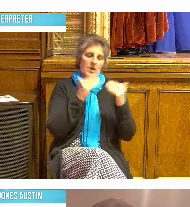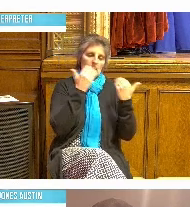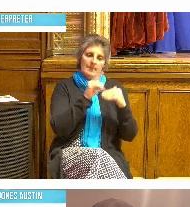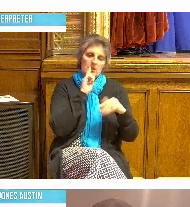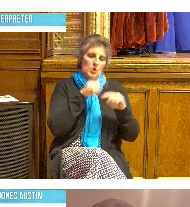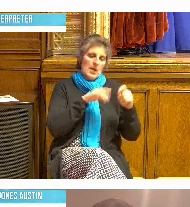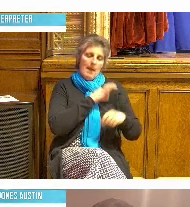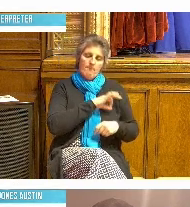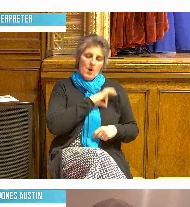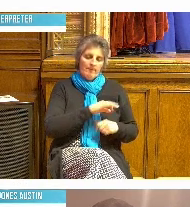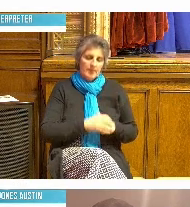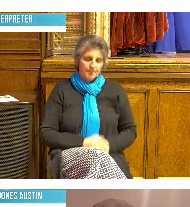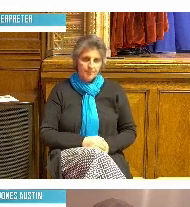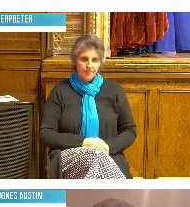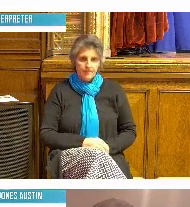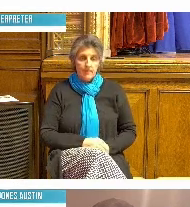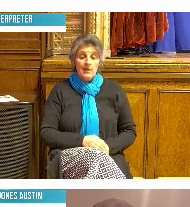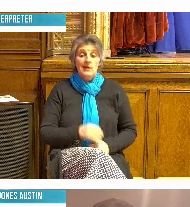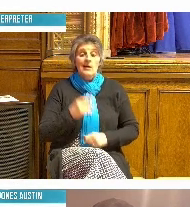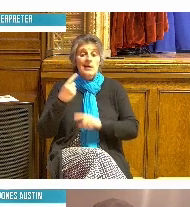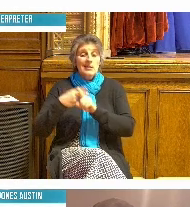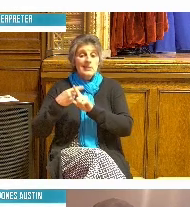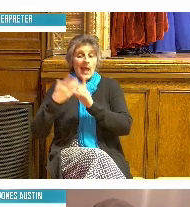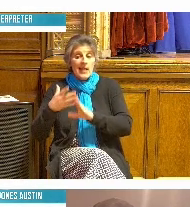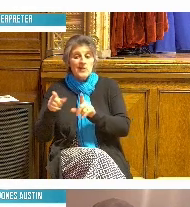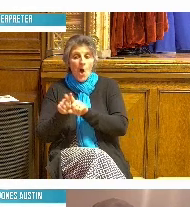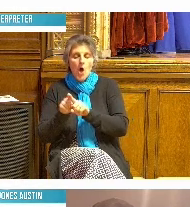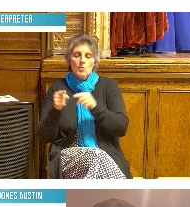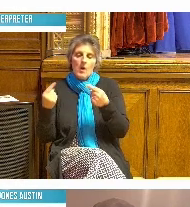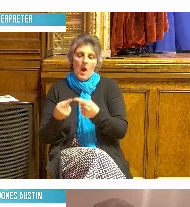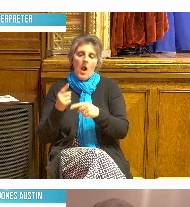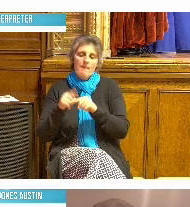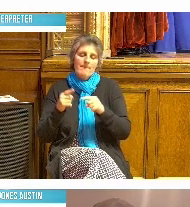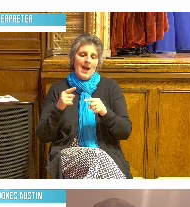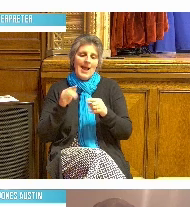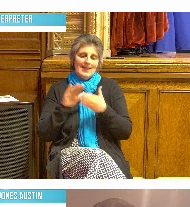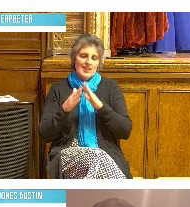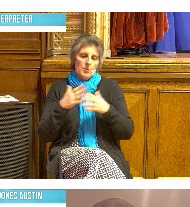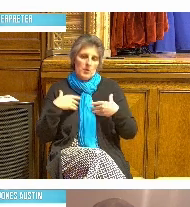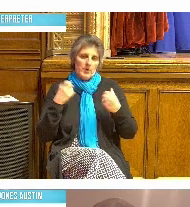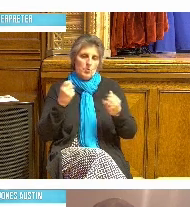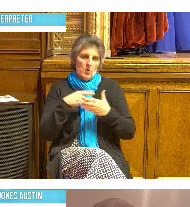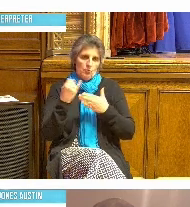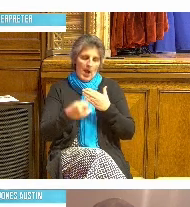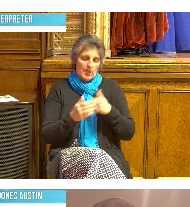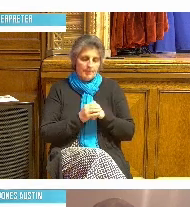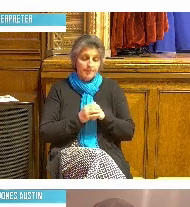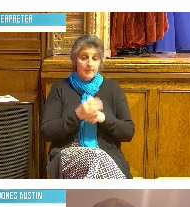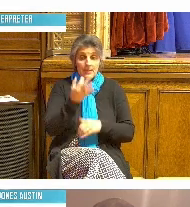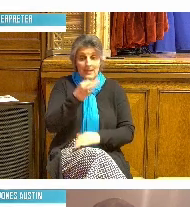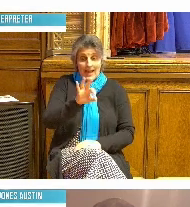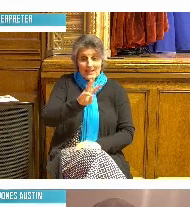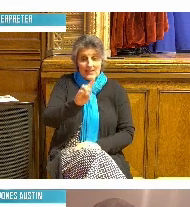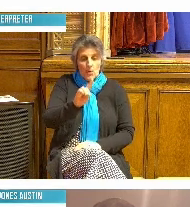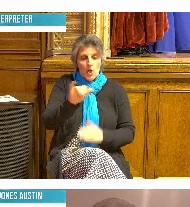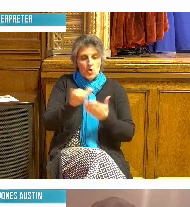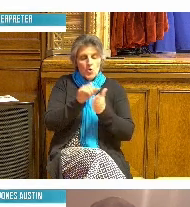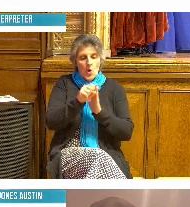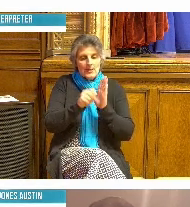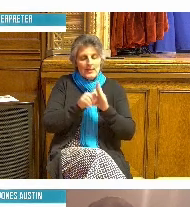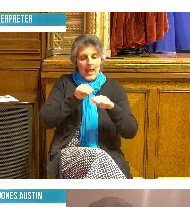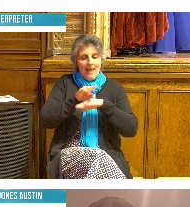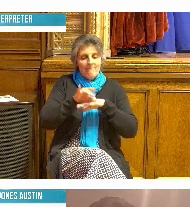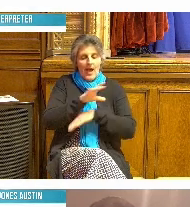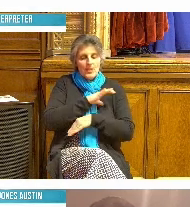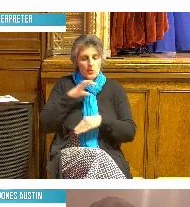Tenants were also harmed by urban renewal projects. In 1961, the New York State Advisory